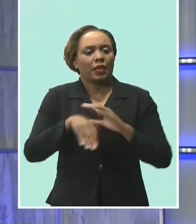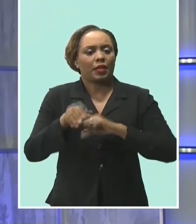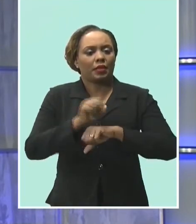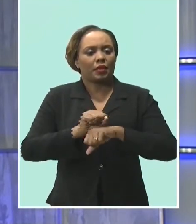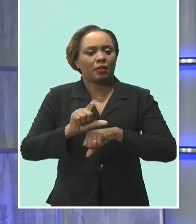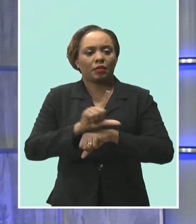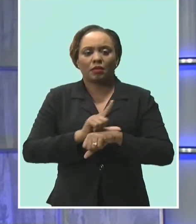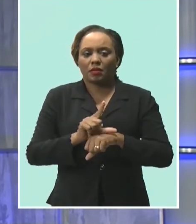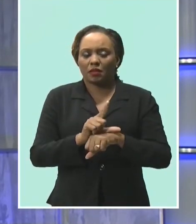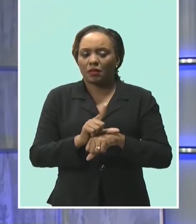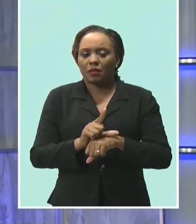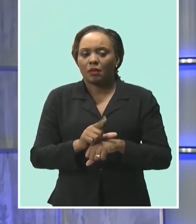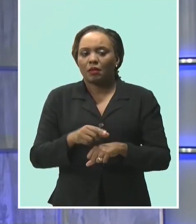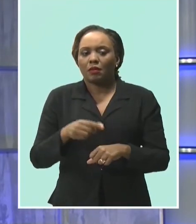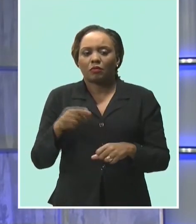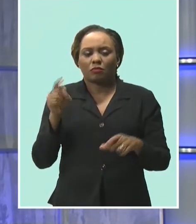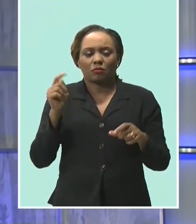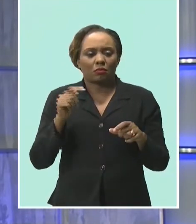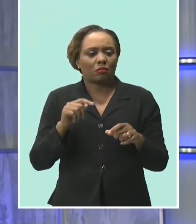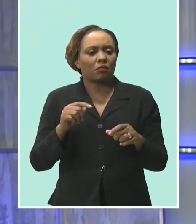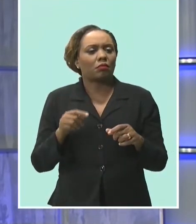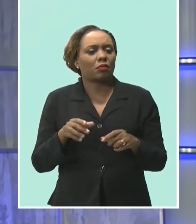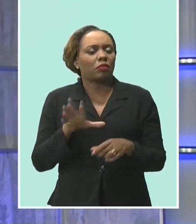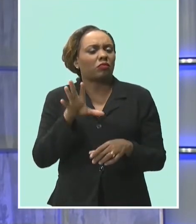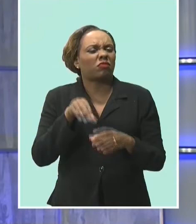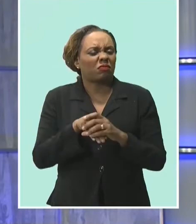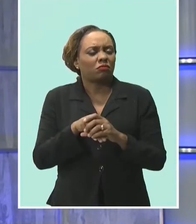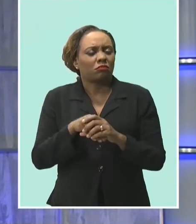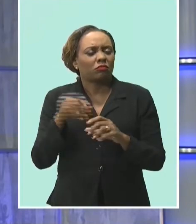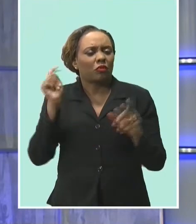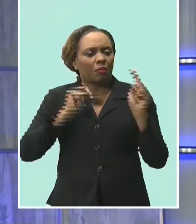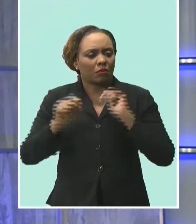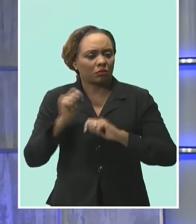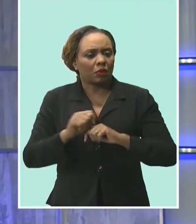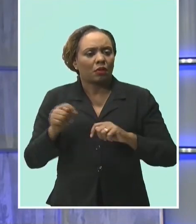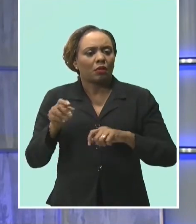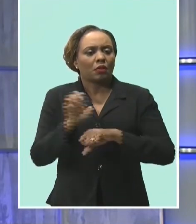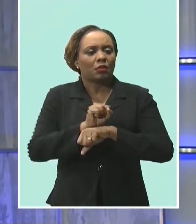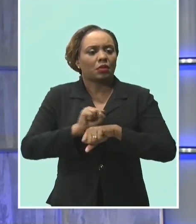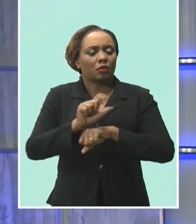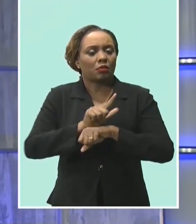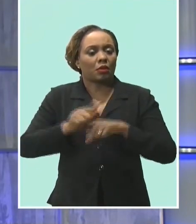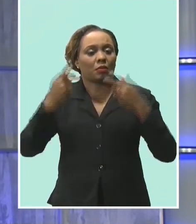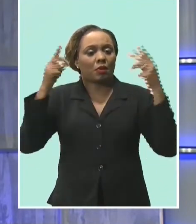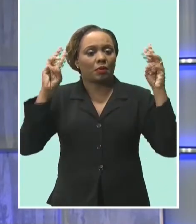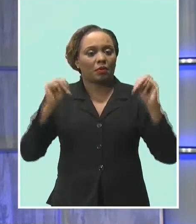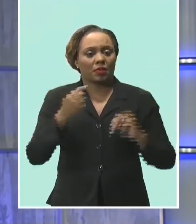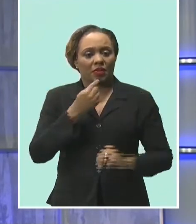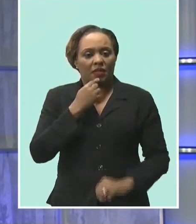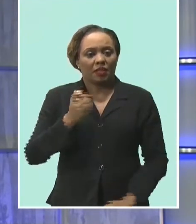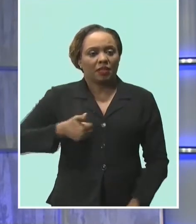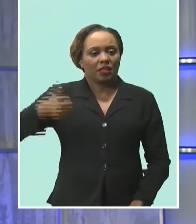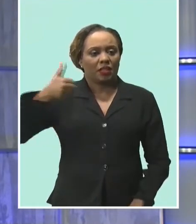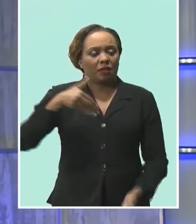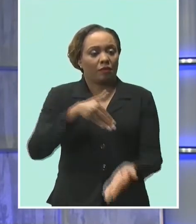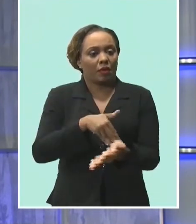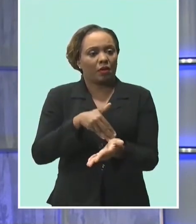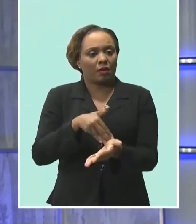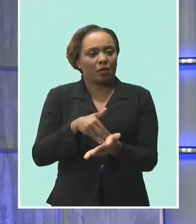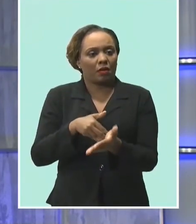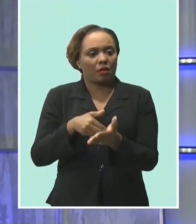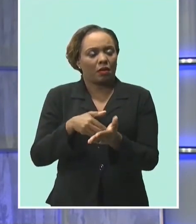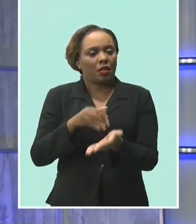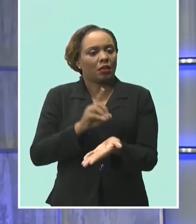by the authorities. The warning comes from the Prime Minister of St. Lucia, Alan Chasney. He explains the Chief Medical Officer has responsibility